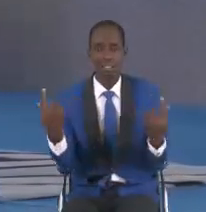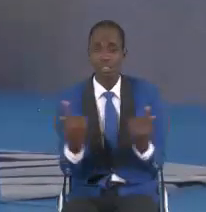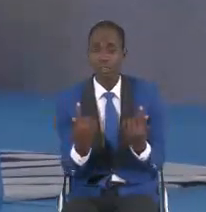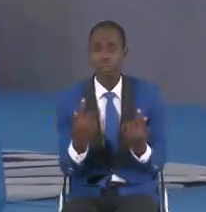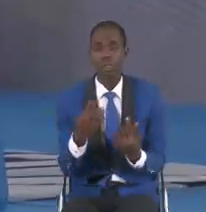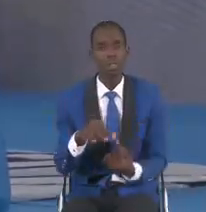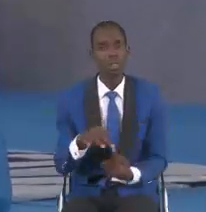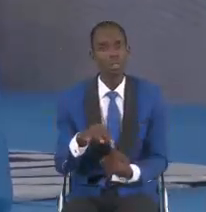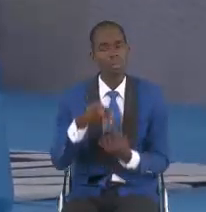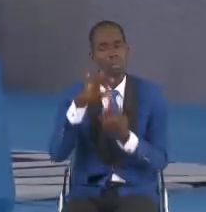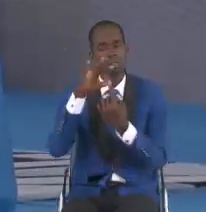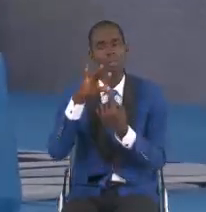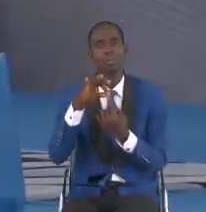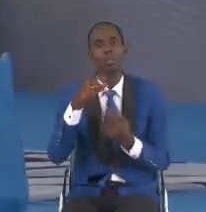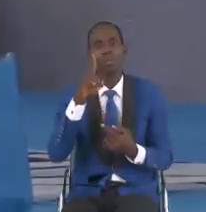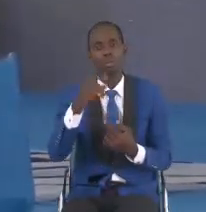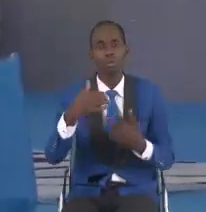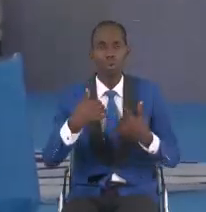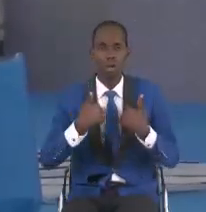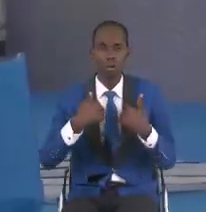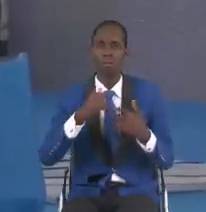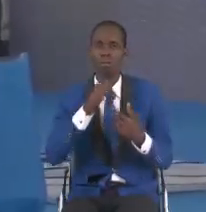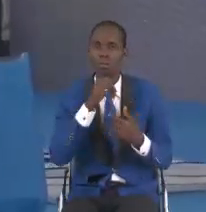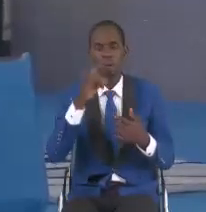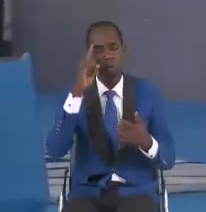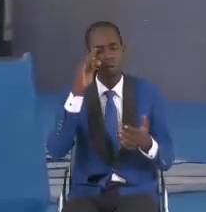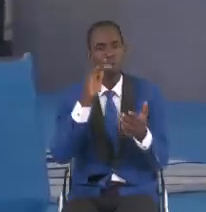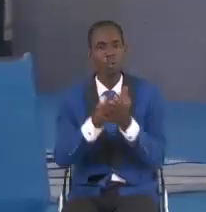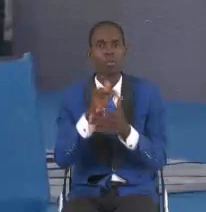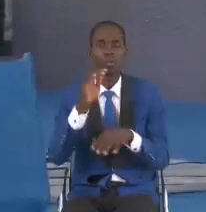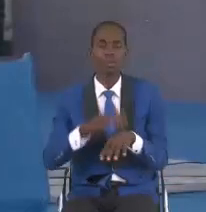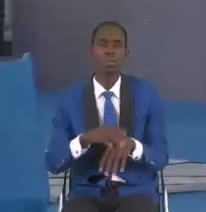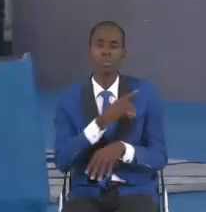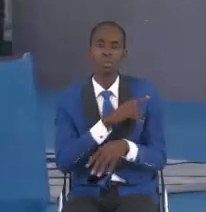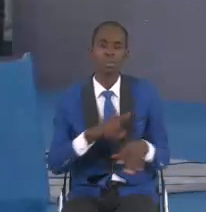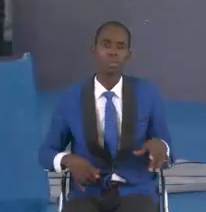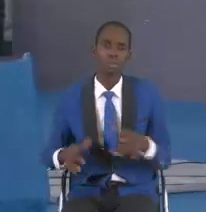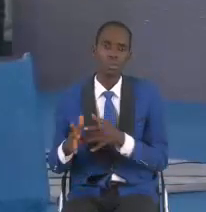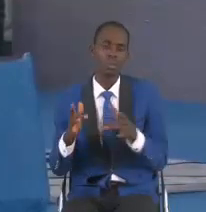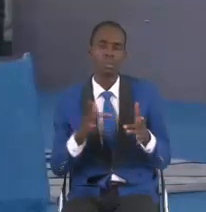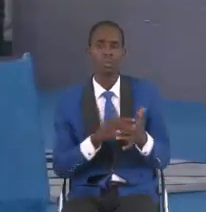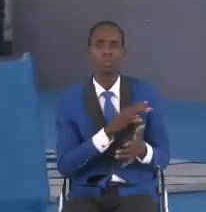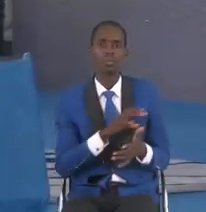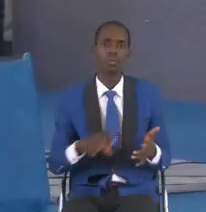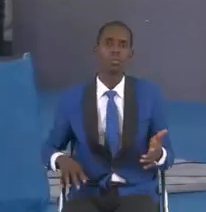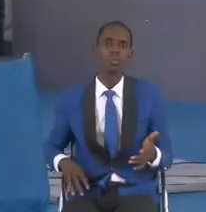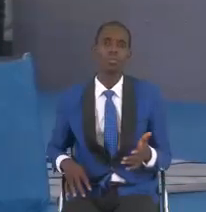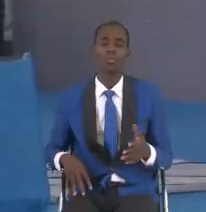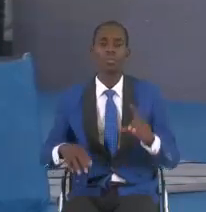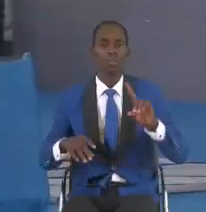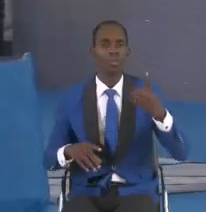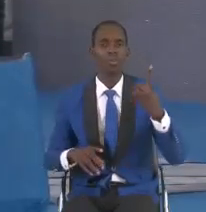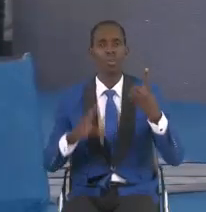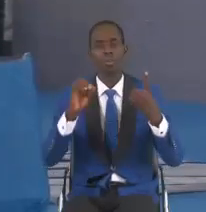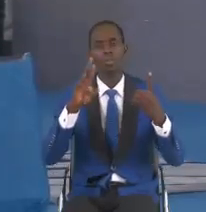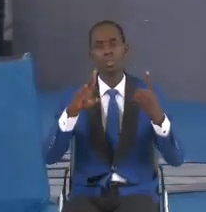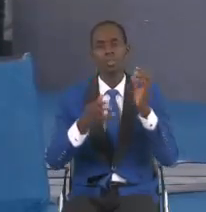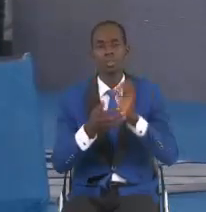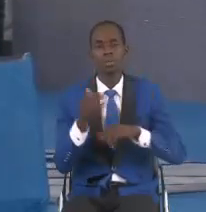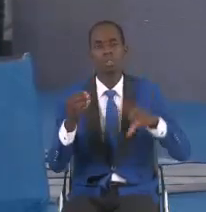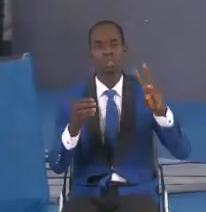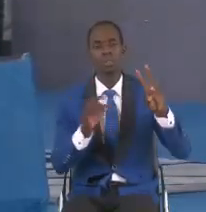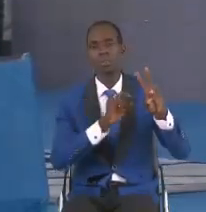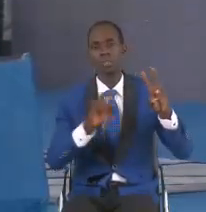except you have not believed on the Lord Jesus Christ. 1 Corinthians chapter 6 verses 9 and 10